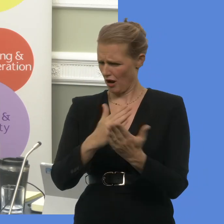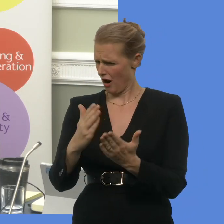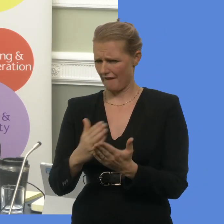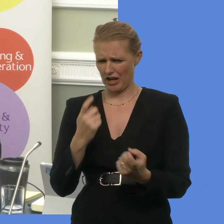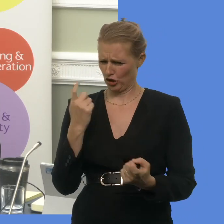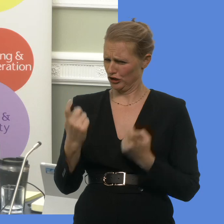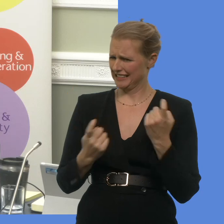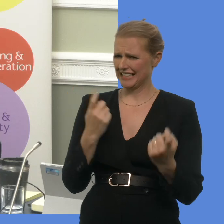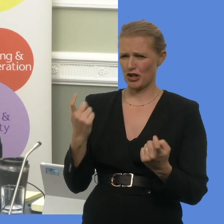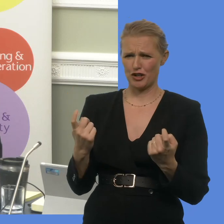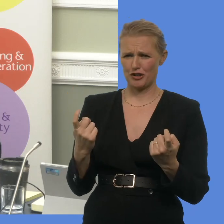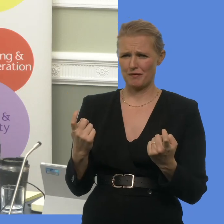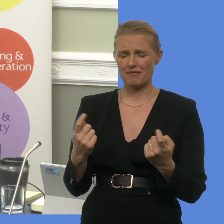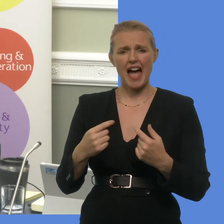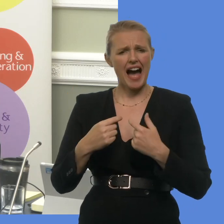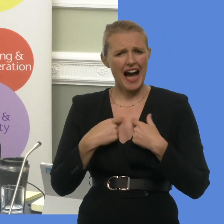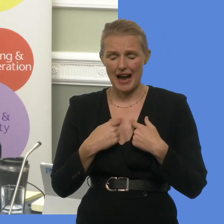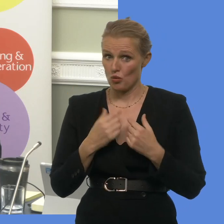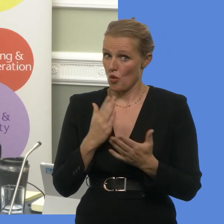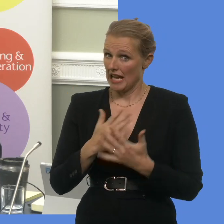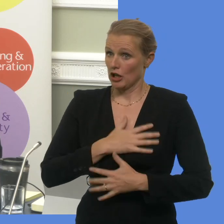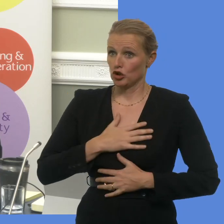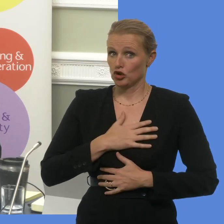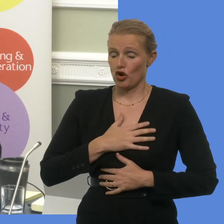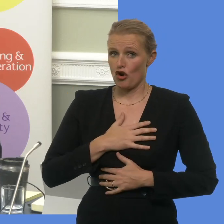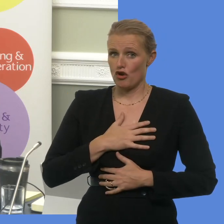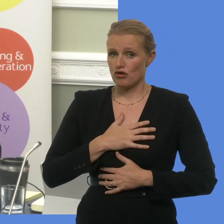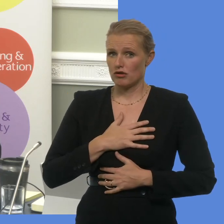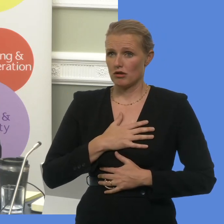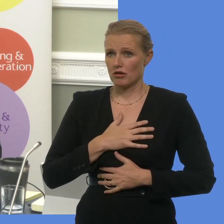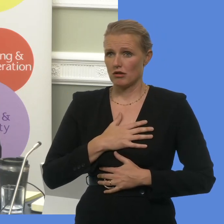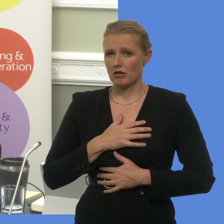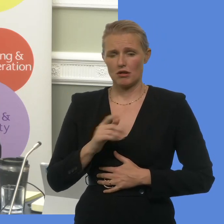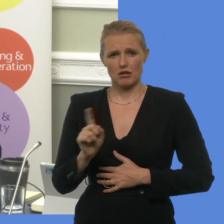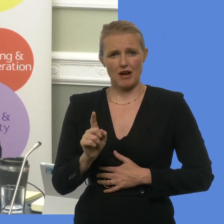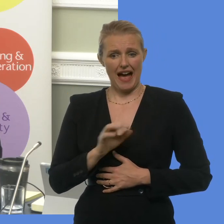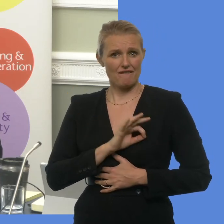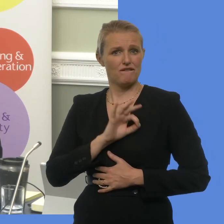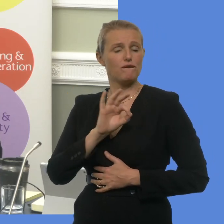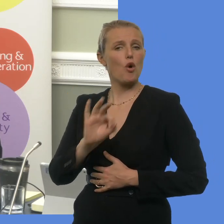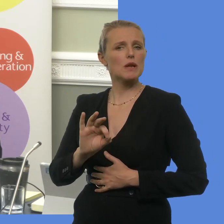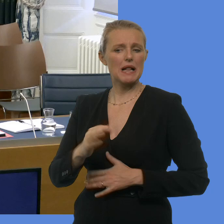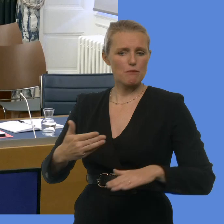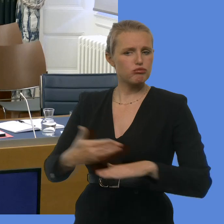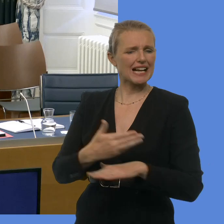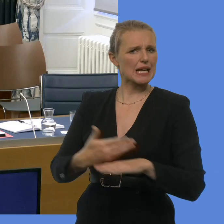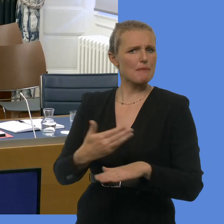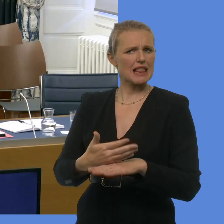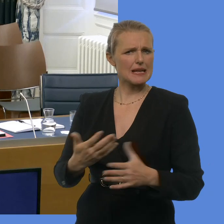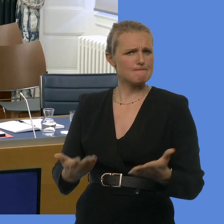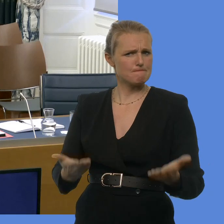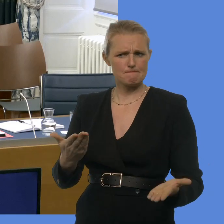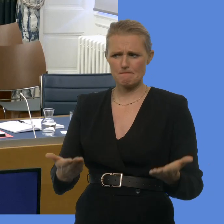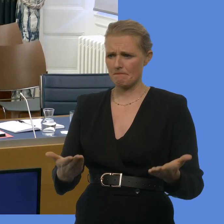consider. I was particularly concerned around the kind of condition of affordability and practicability, and that